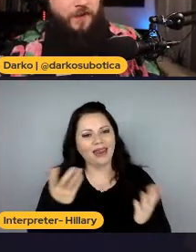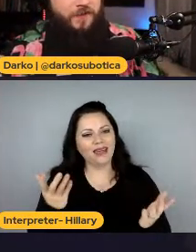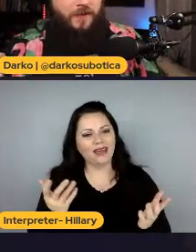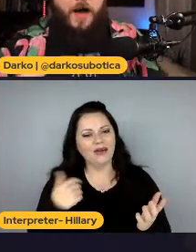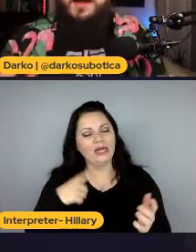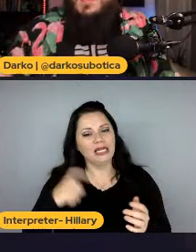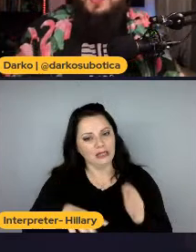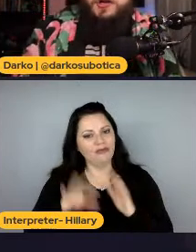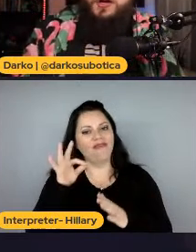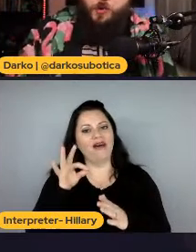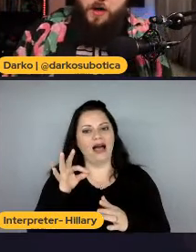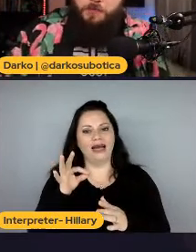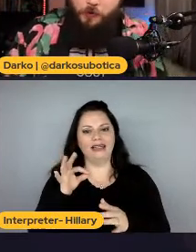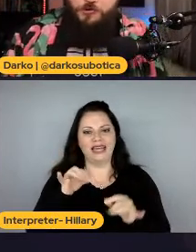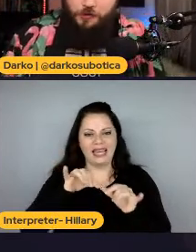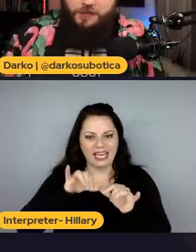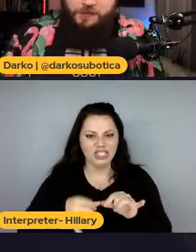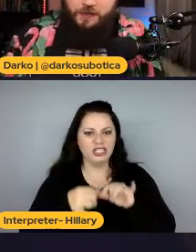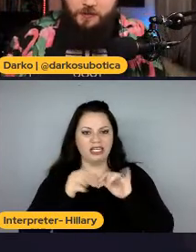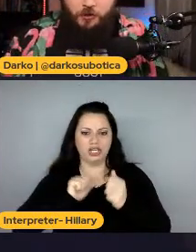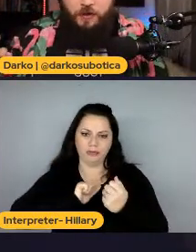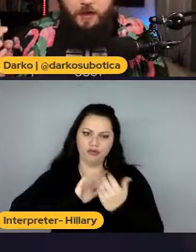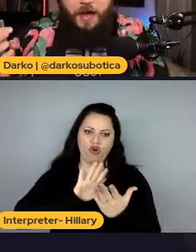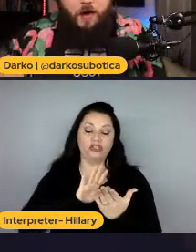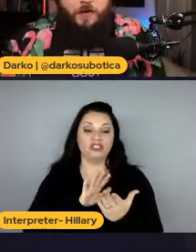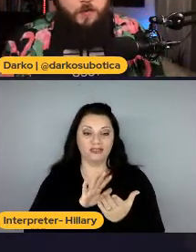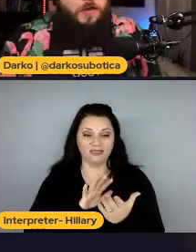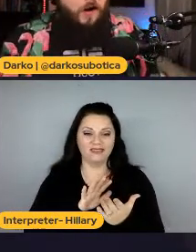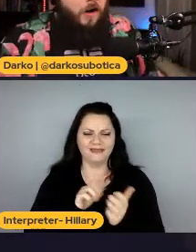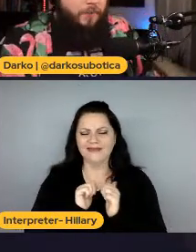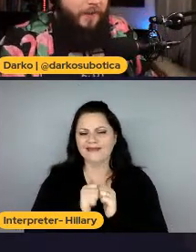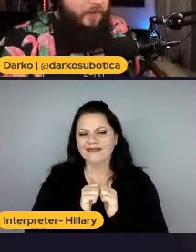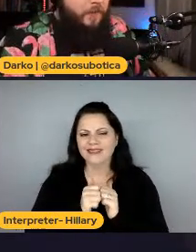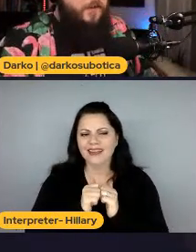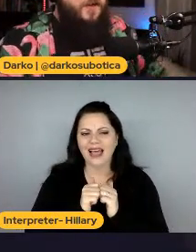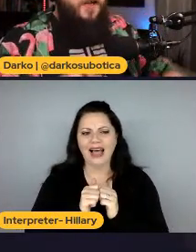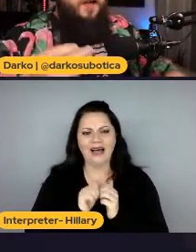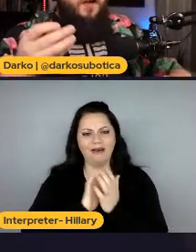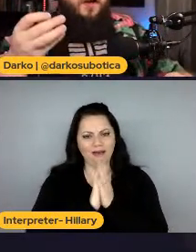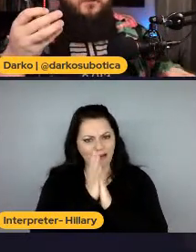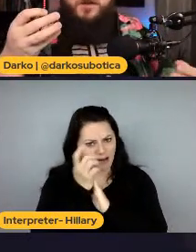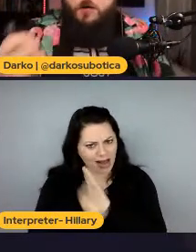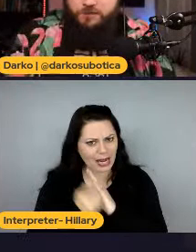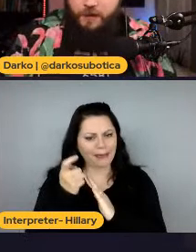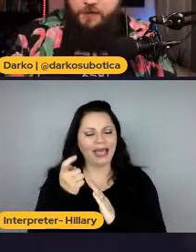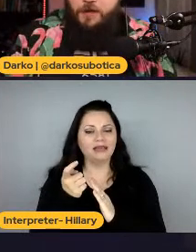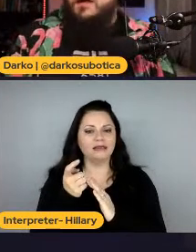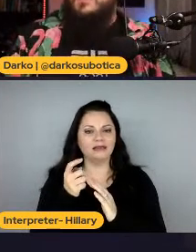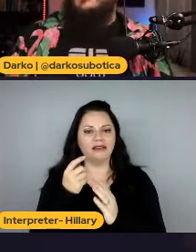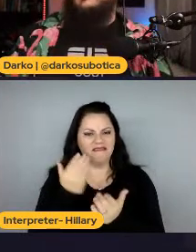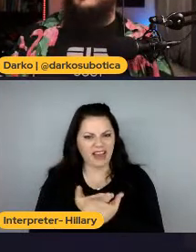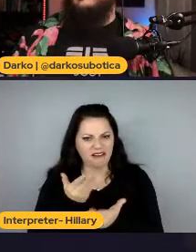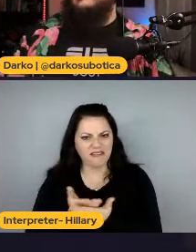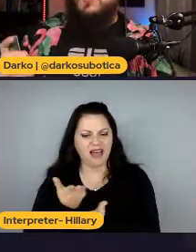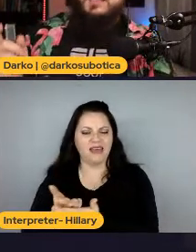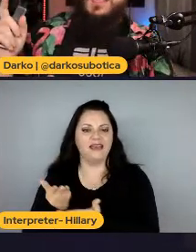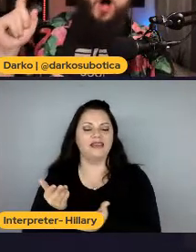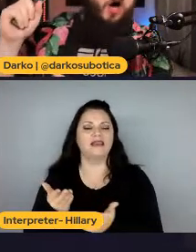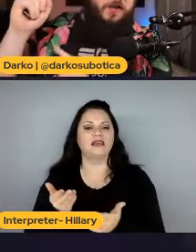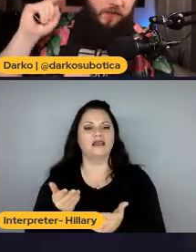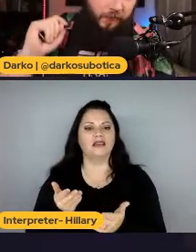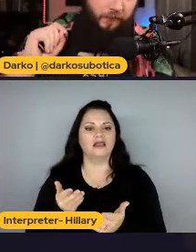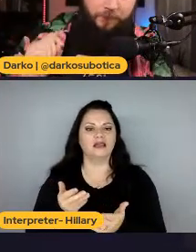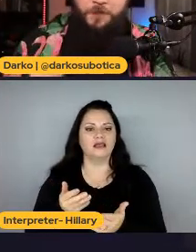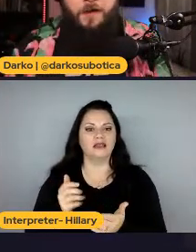need to find an engineer approach to this. So how can we automate verifying, dare I